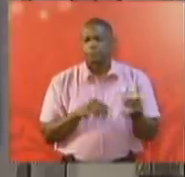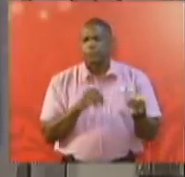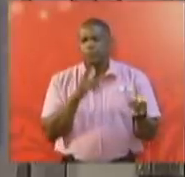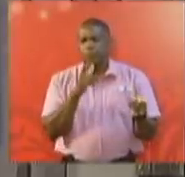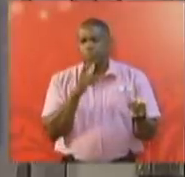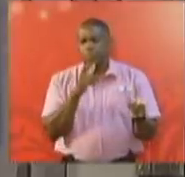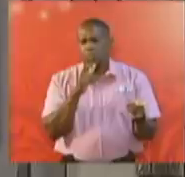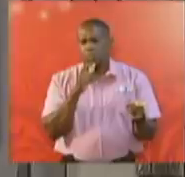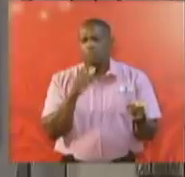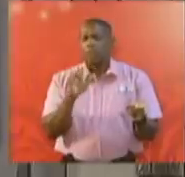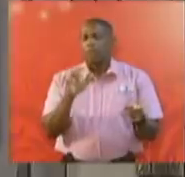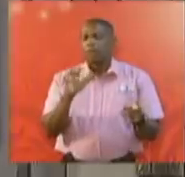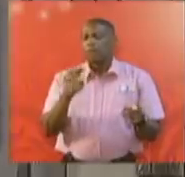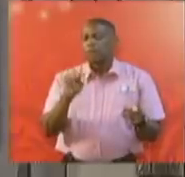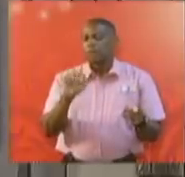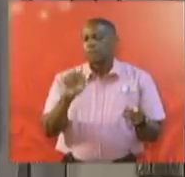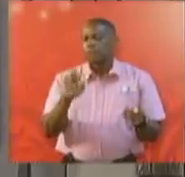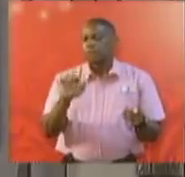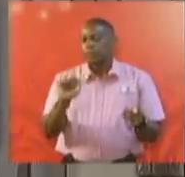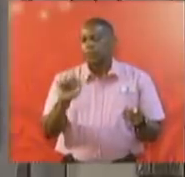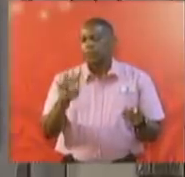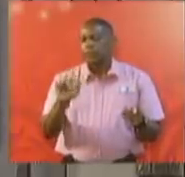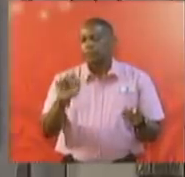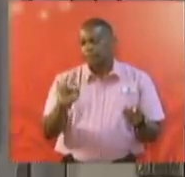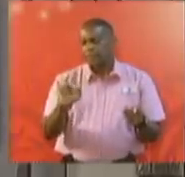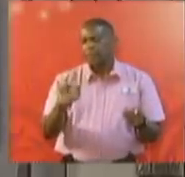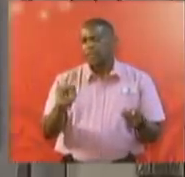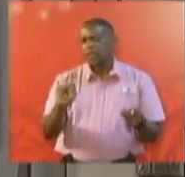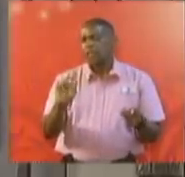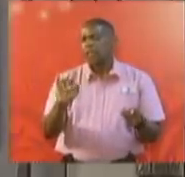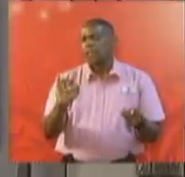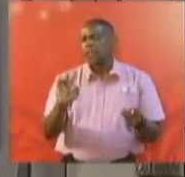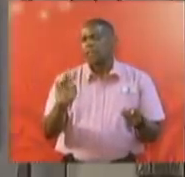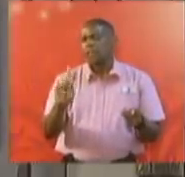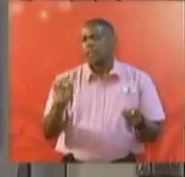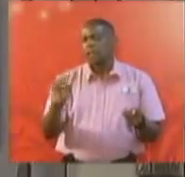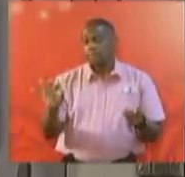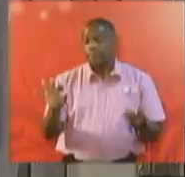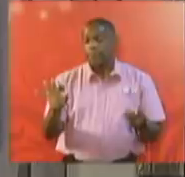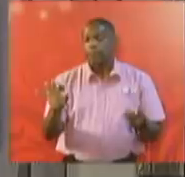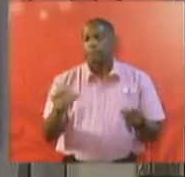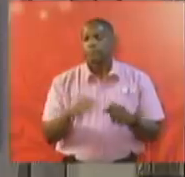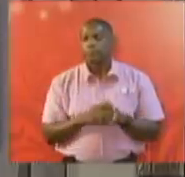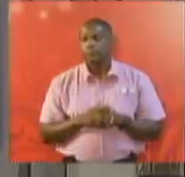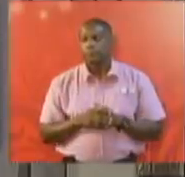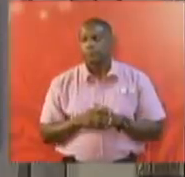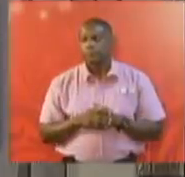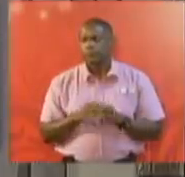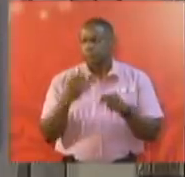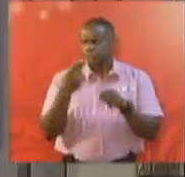Kerkhoff, the WHO COVID technical lead. I want us, it's a very short